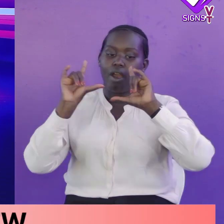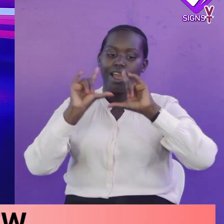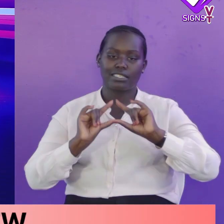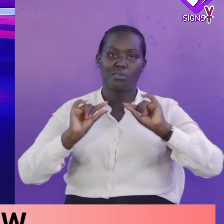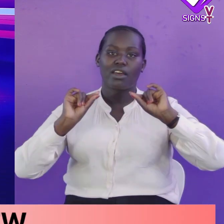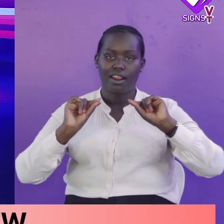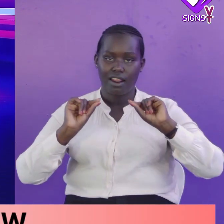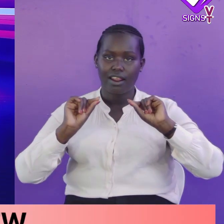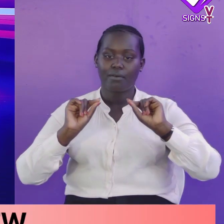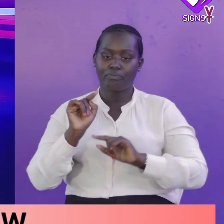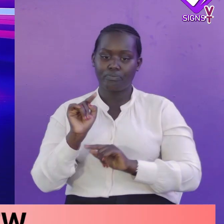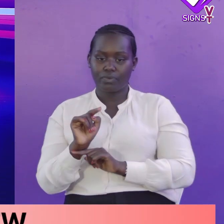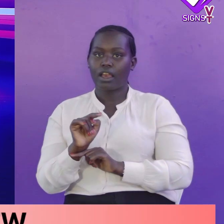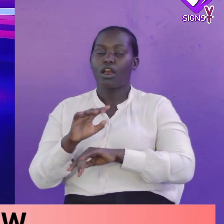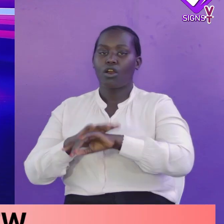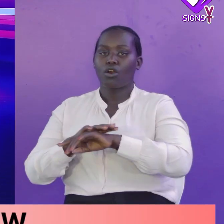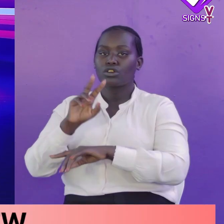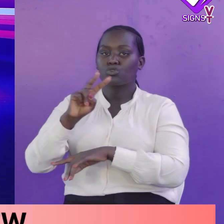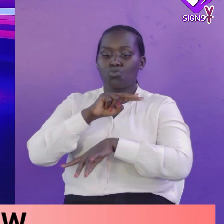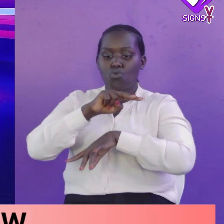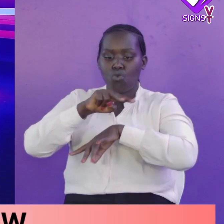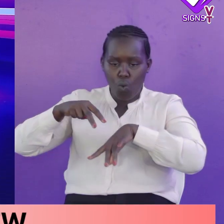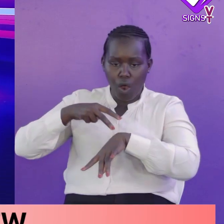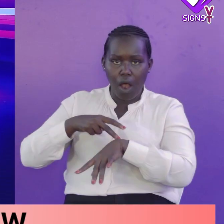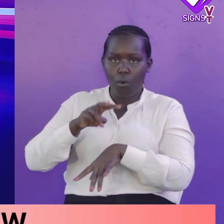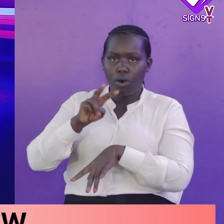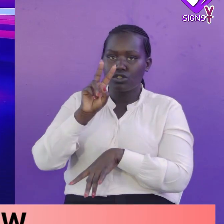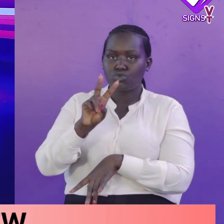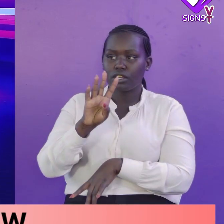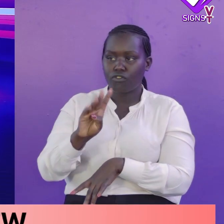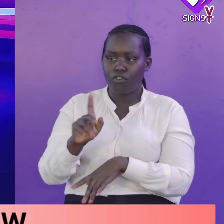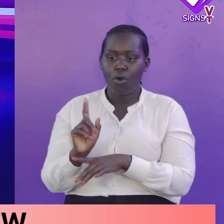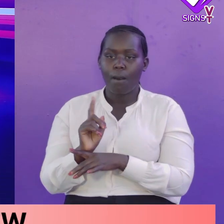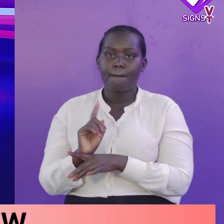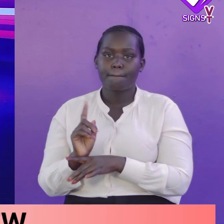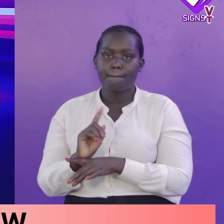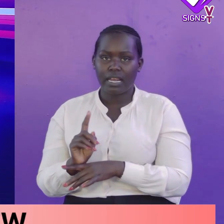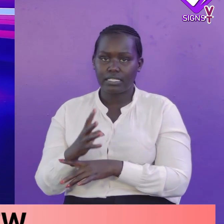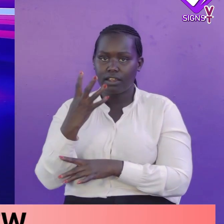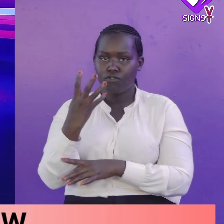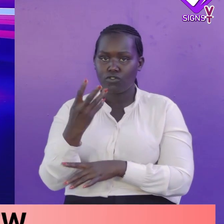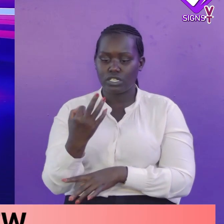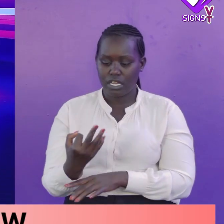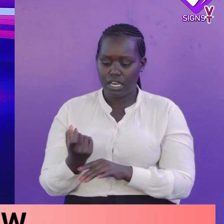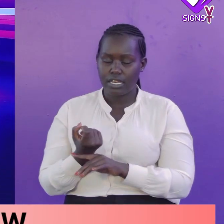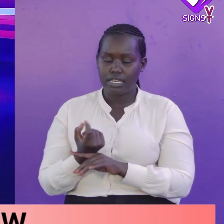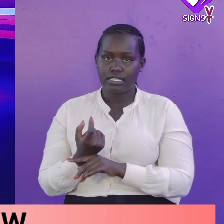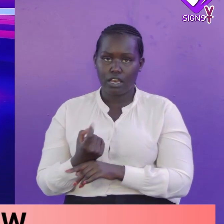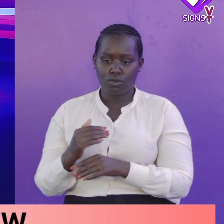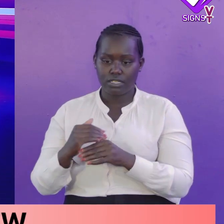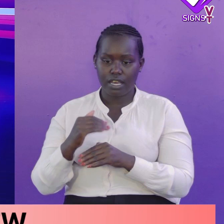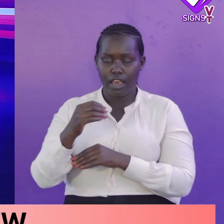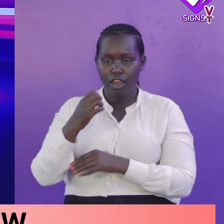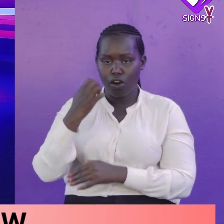Japan. She clocked 2 hours, 24 minutes and 43 seconds ahead of